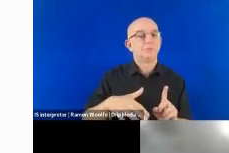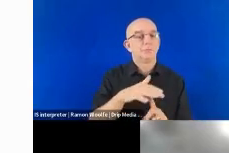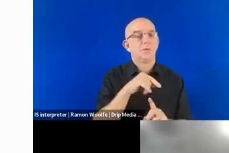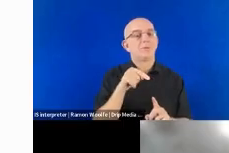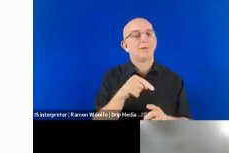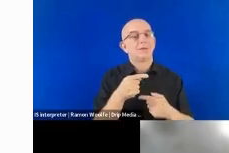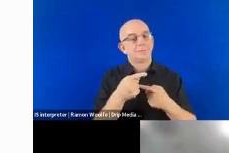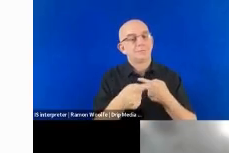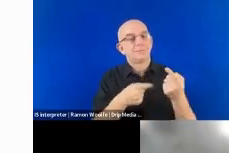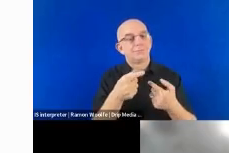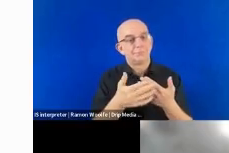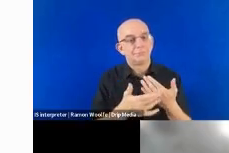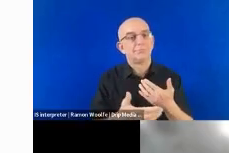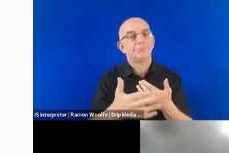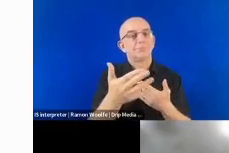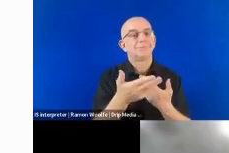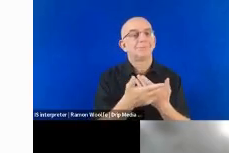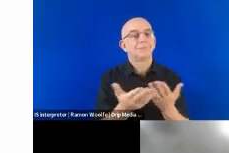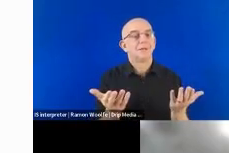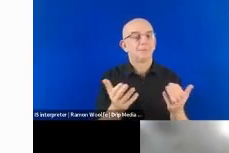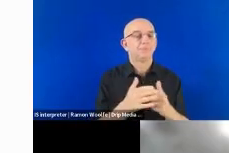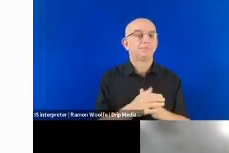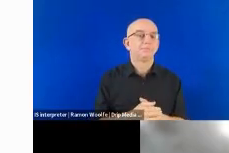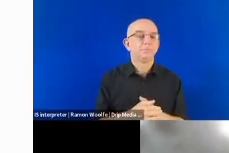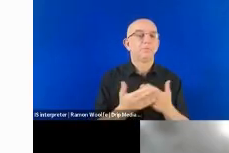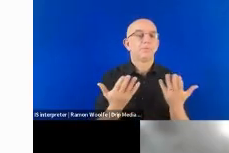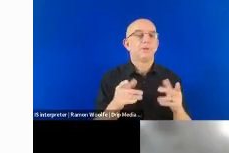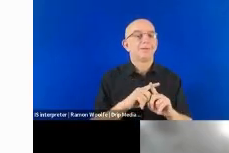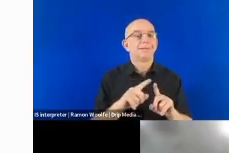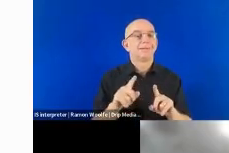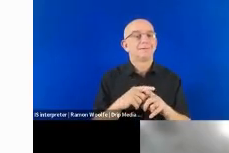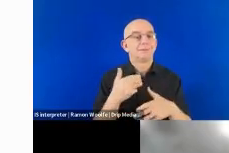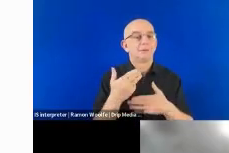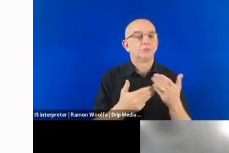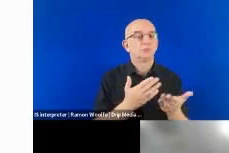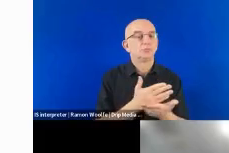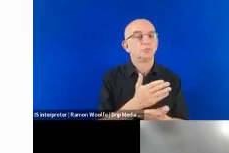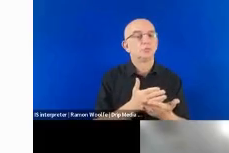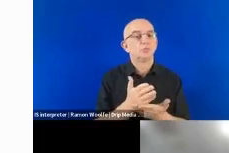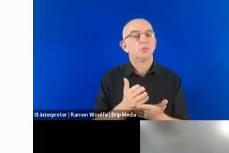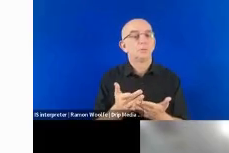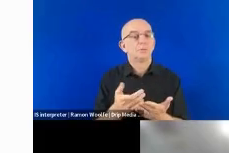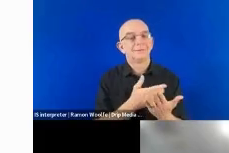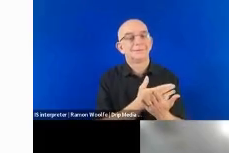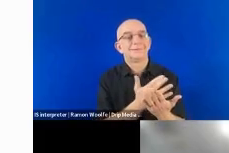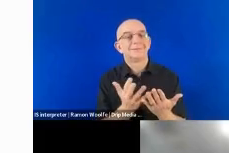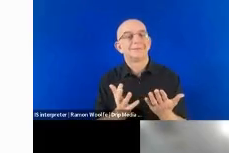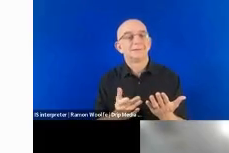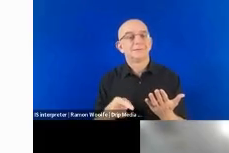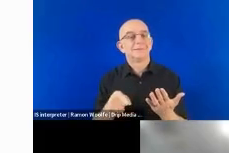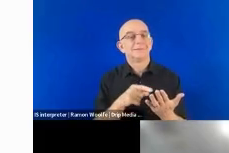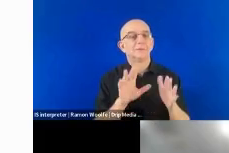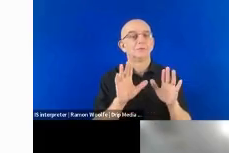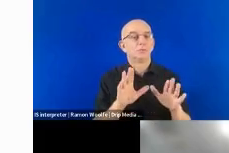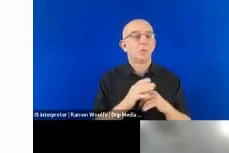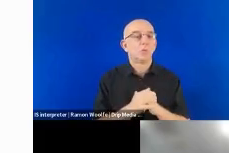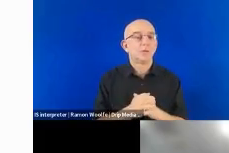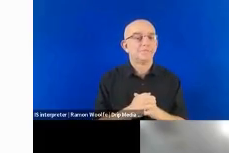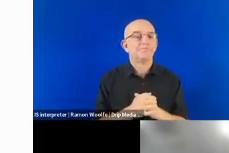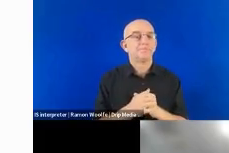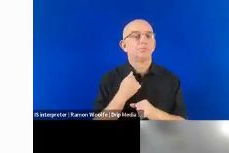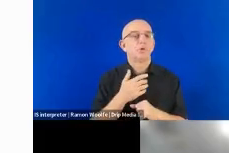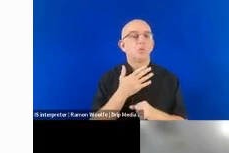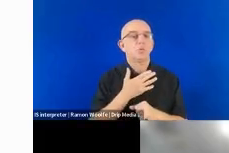has. So with those few words, that I would like to hand over the floor back to